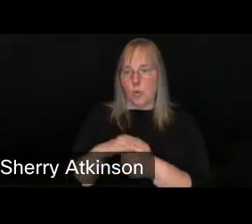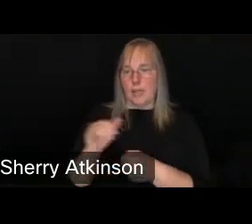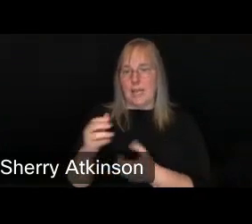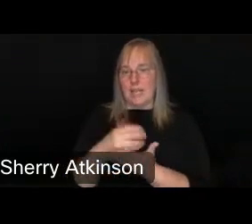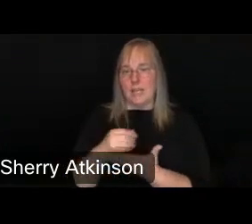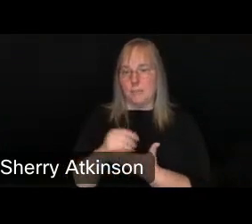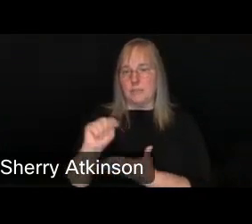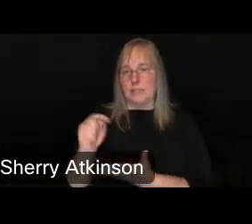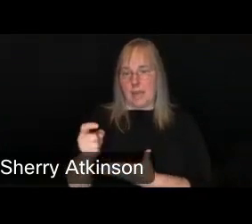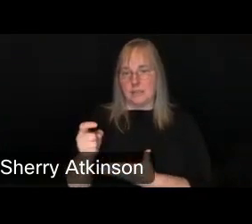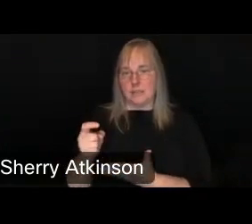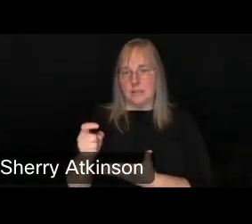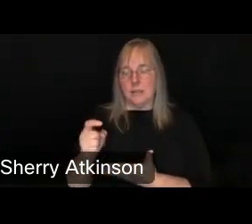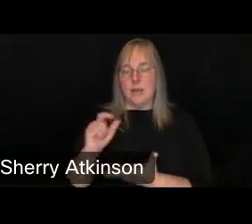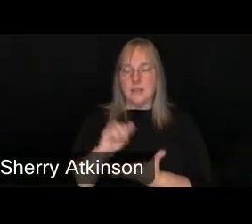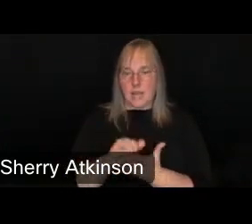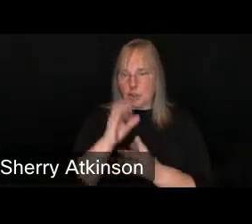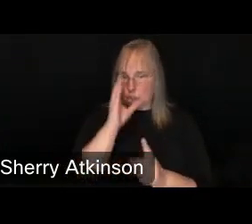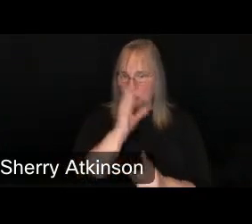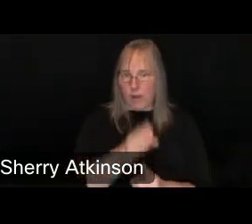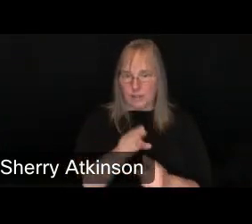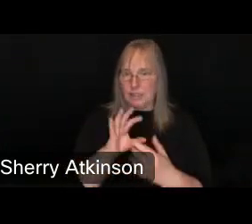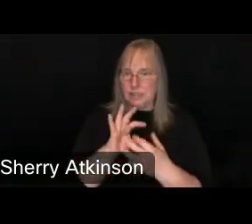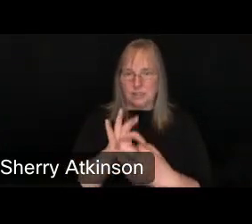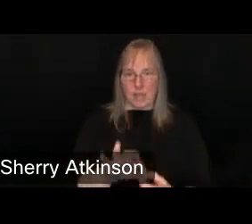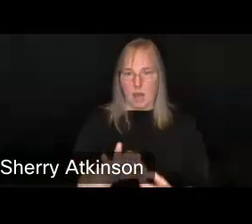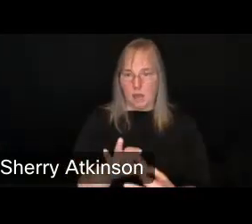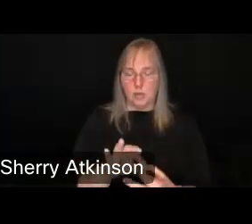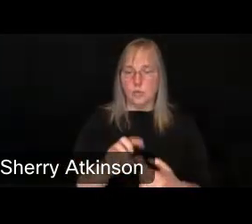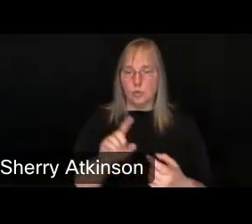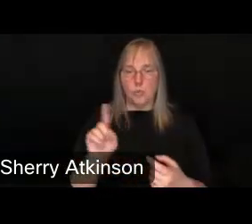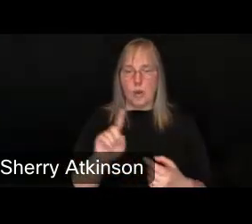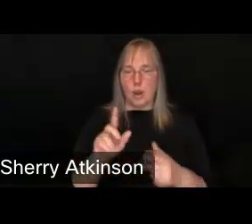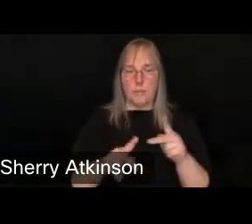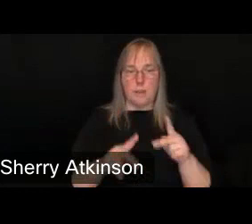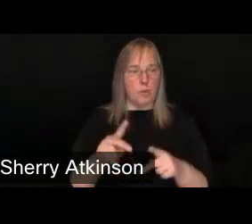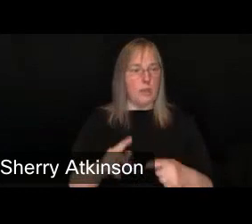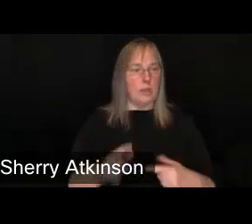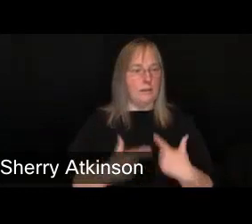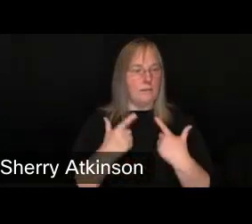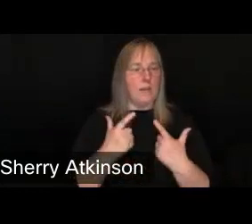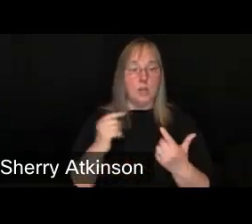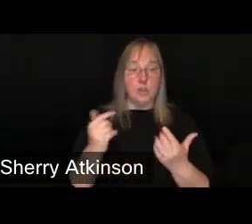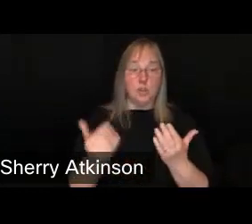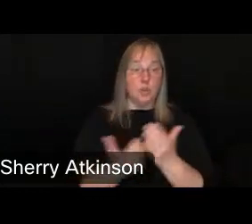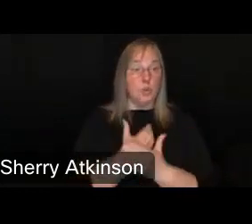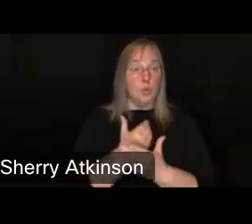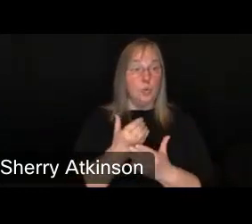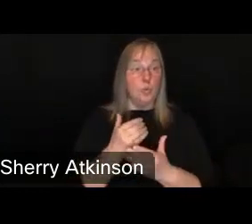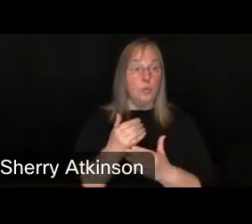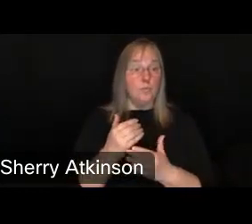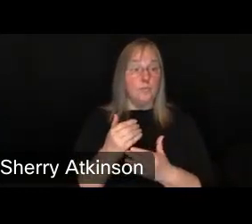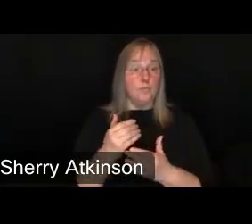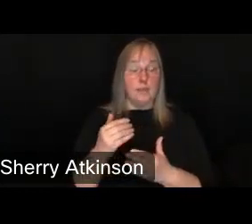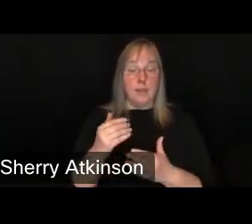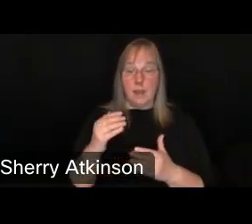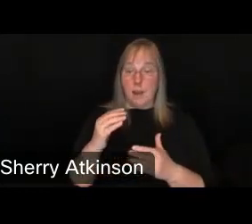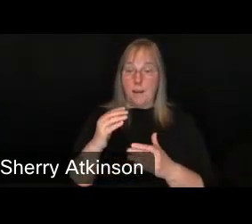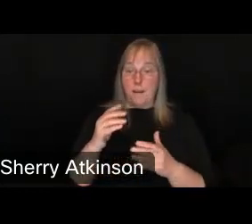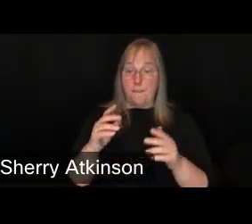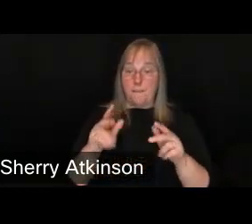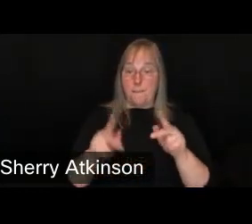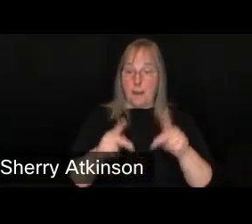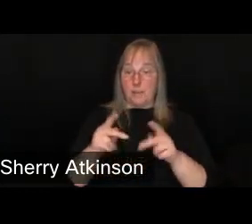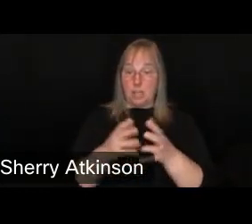directly tied to where people live. So this new development with new population growth there,